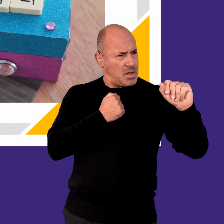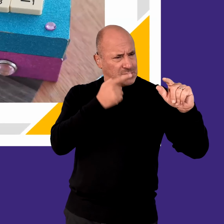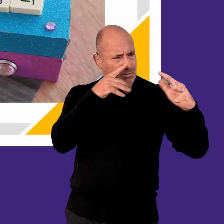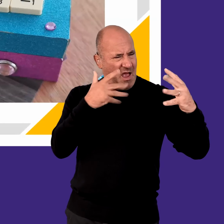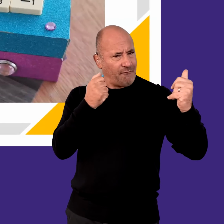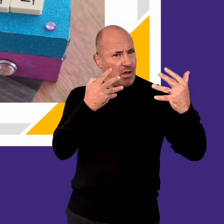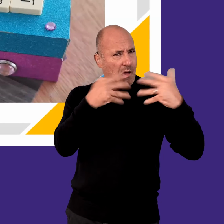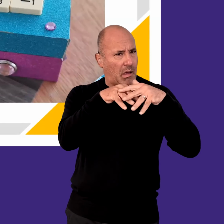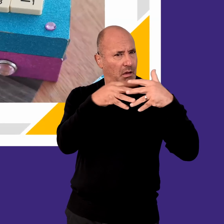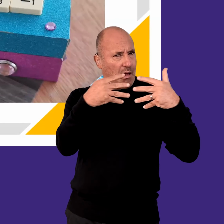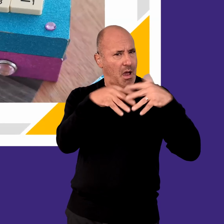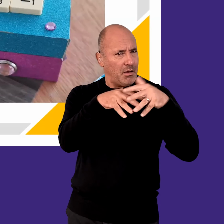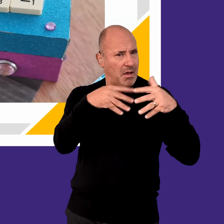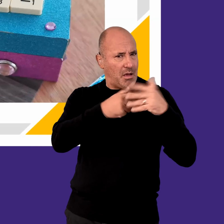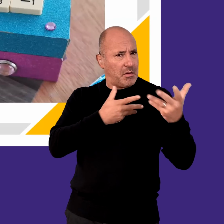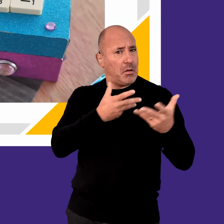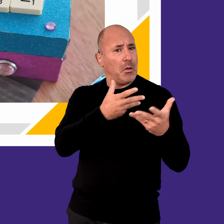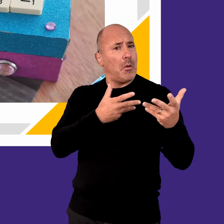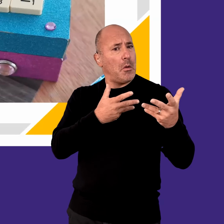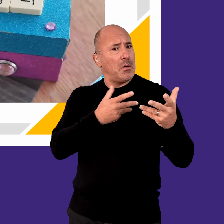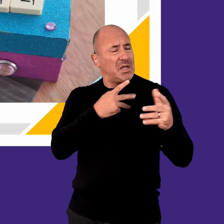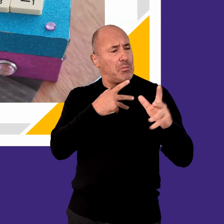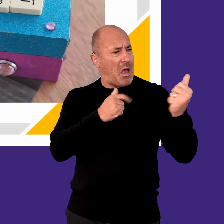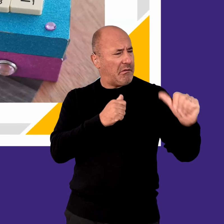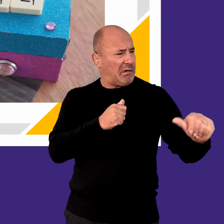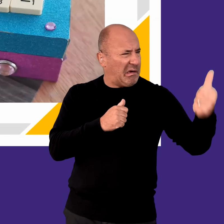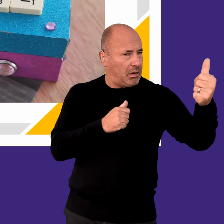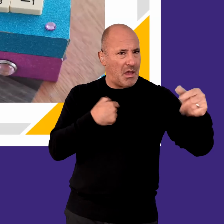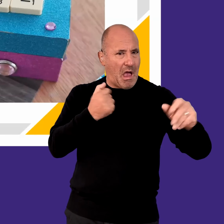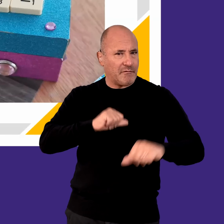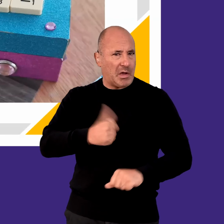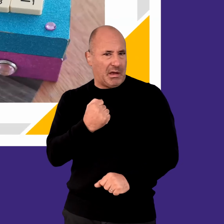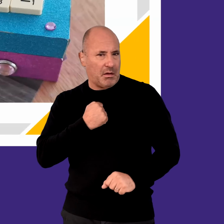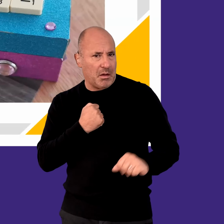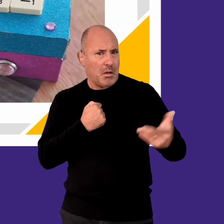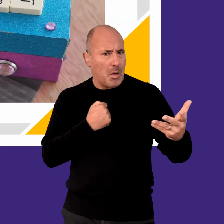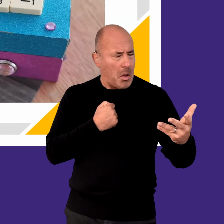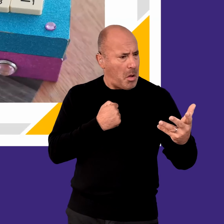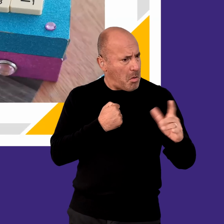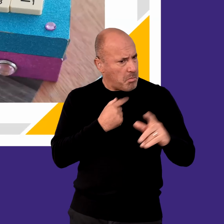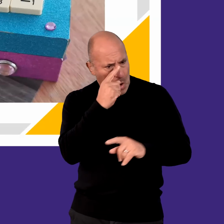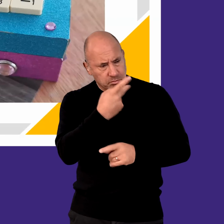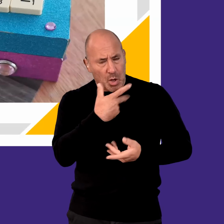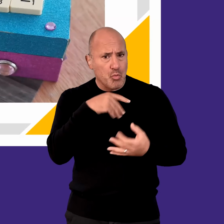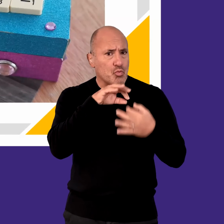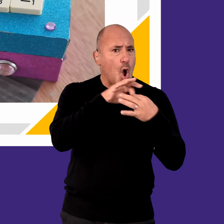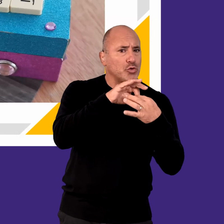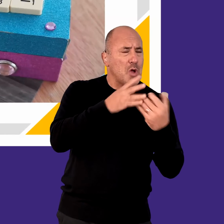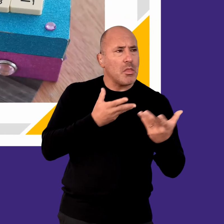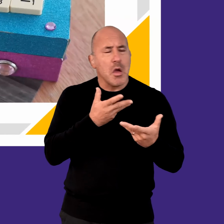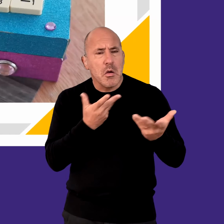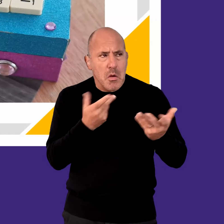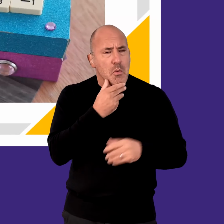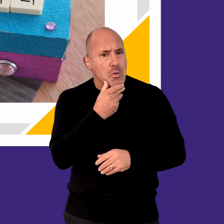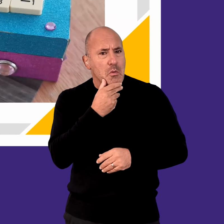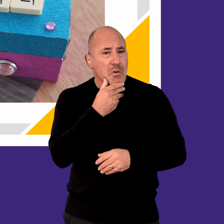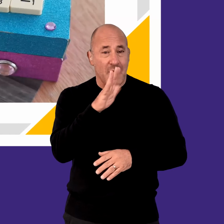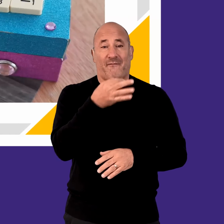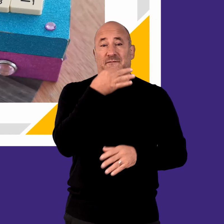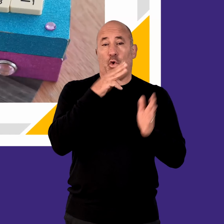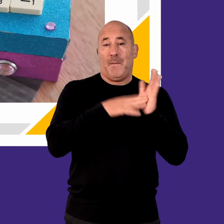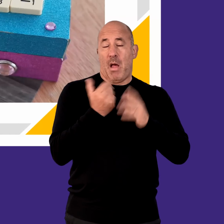identify where our agendas overlap. And it feels like we really appreciate each other's strengths and expertise, and that there's a genuine willingness